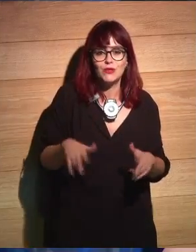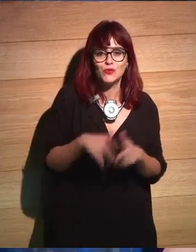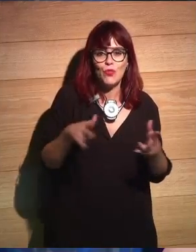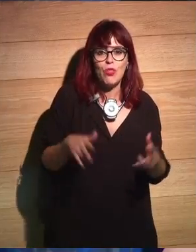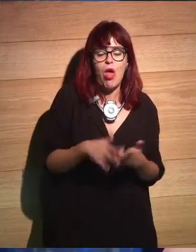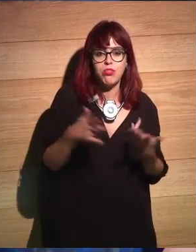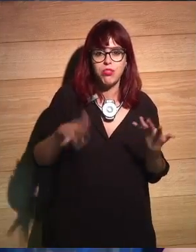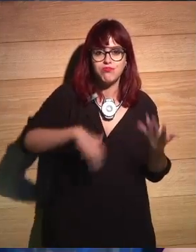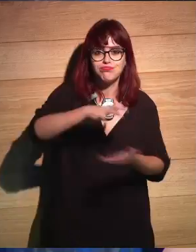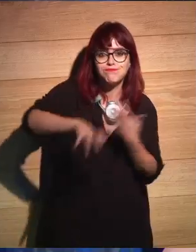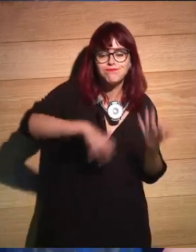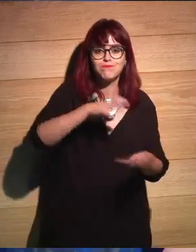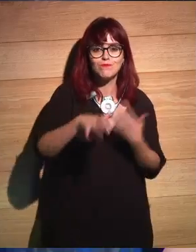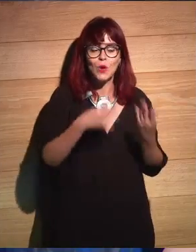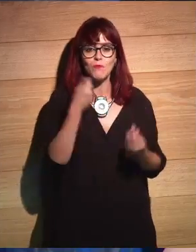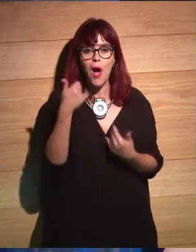where